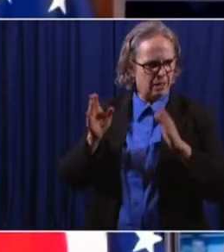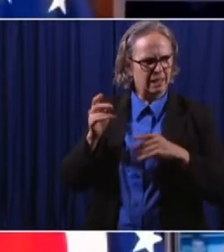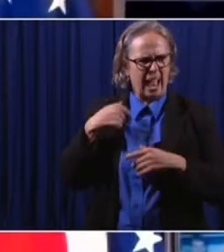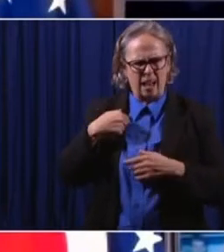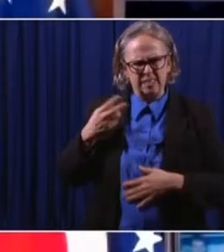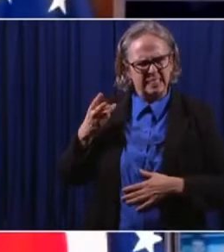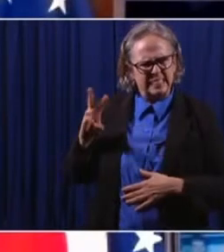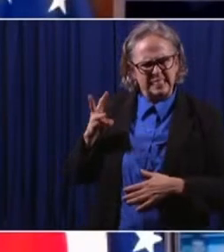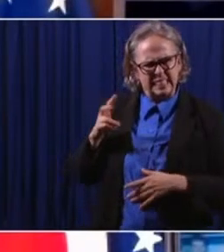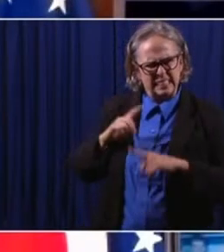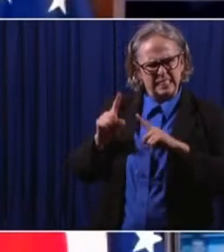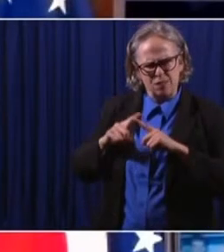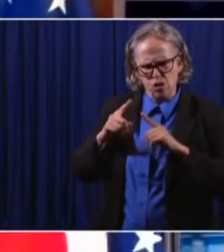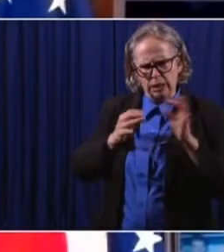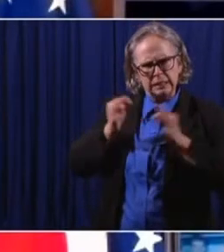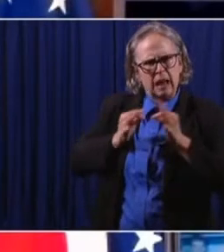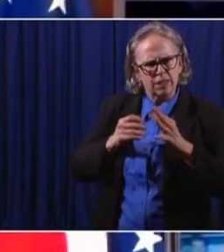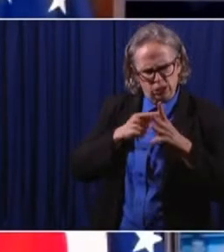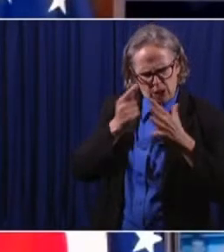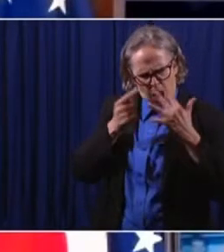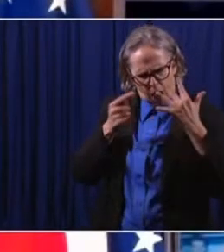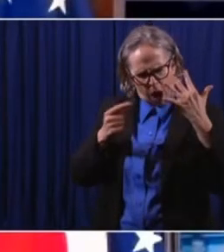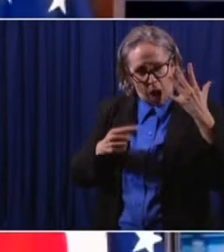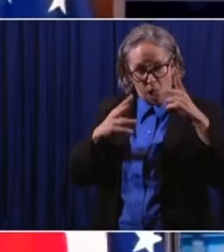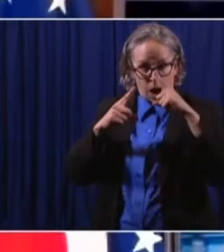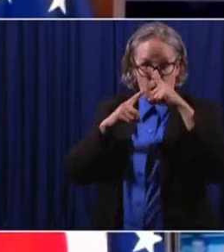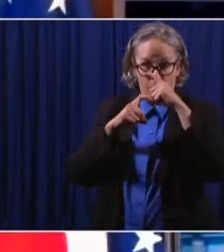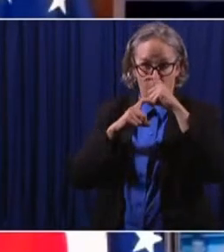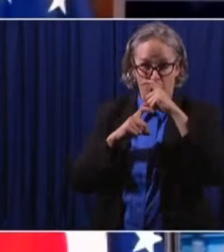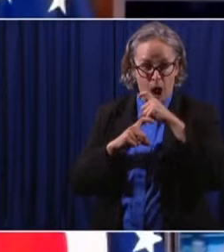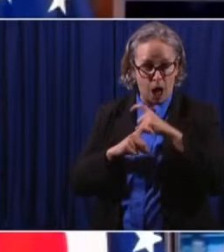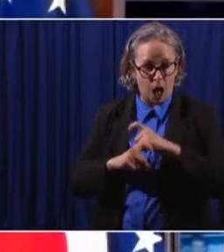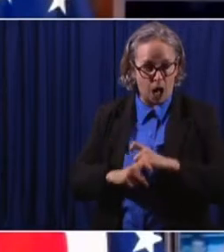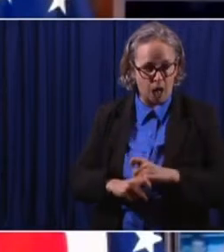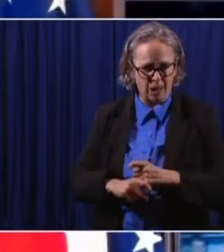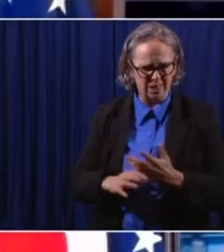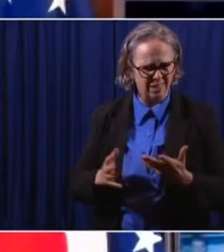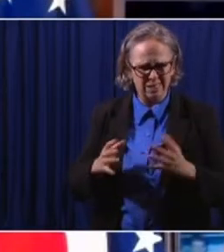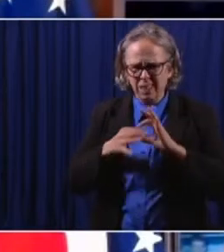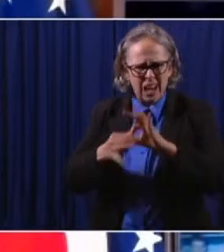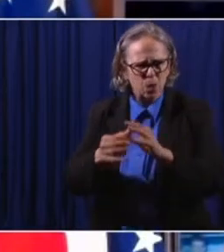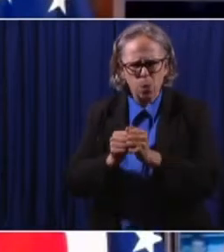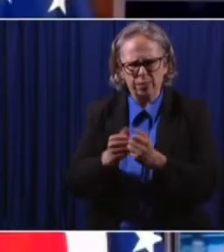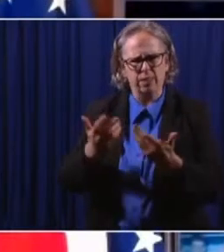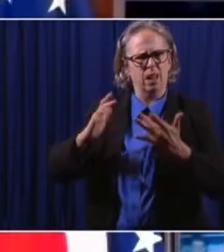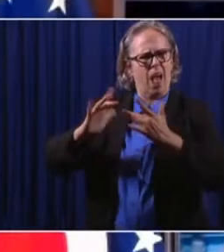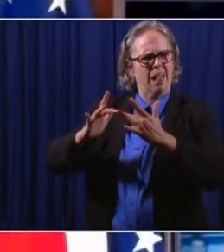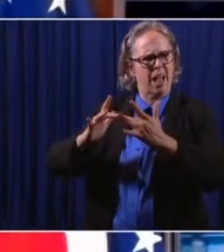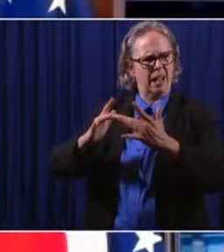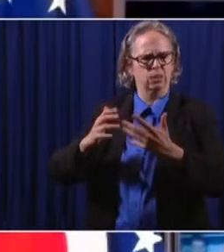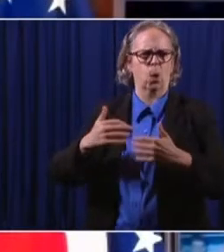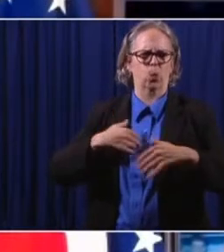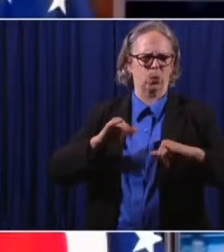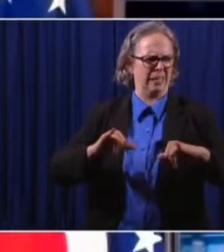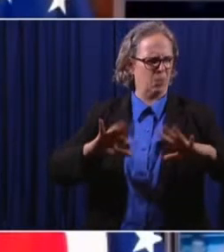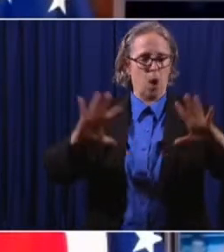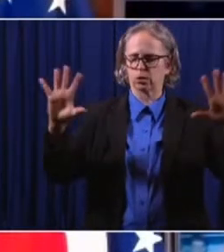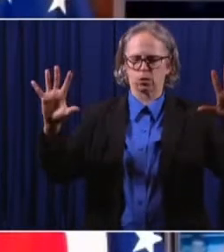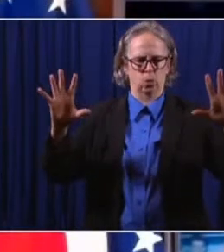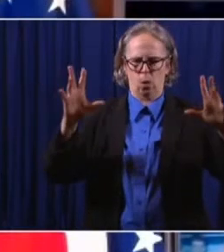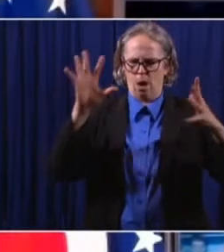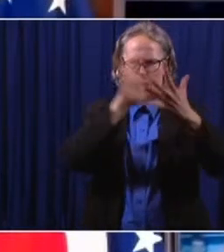All of this in some way connected to broadband. So we want to streamline this. We want to make it easier